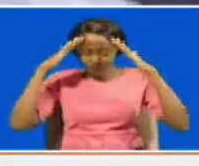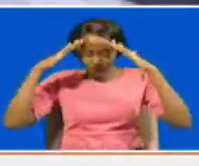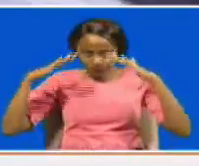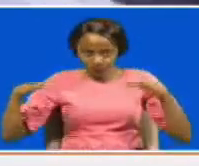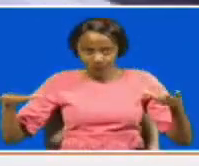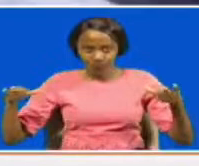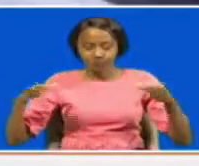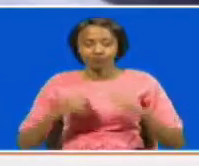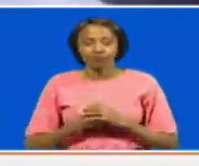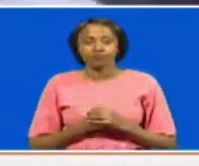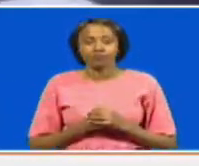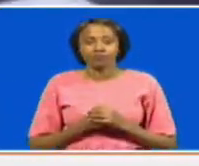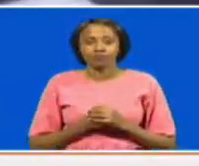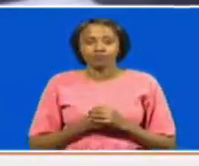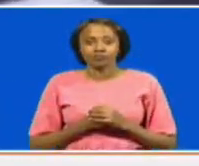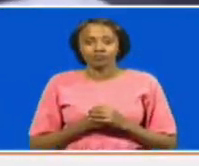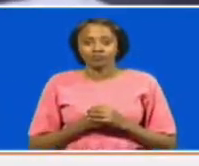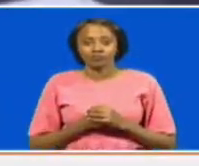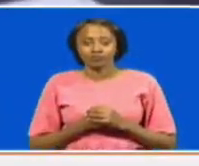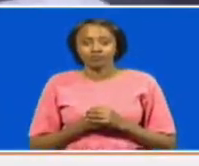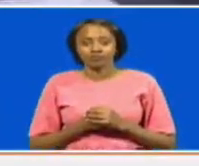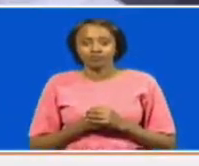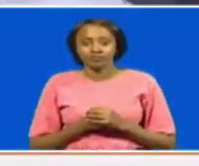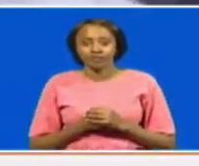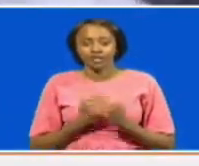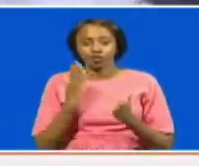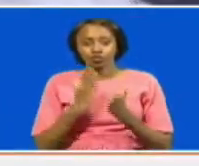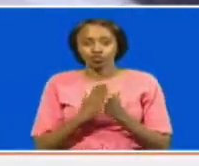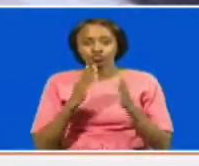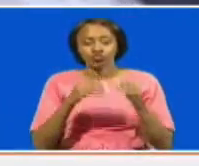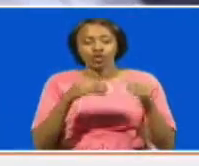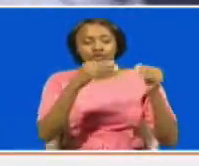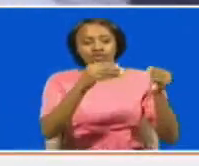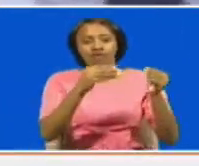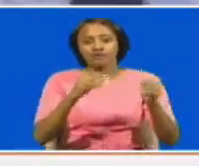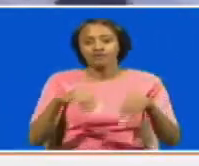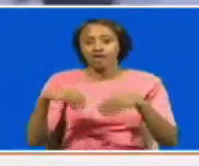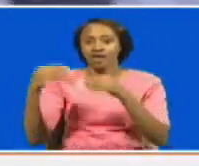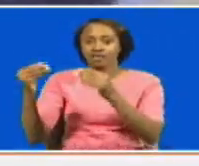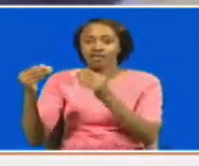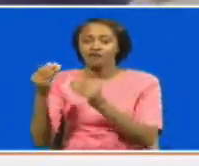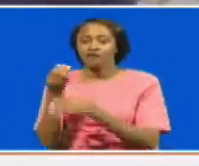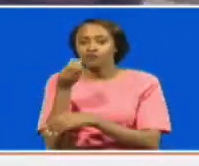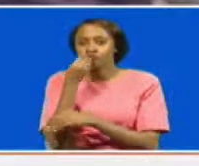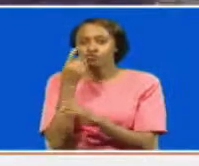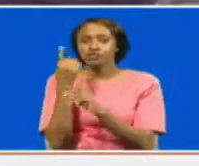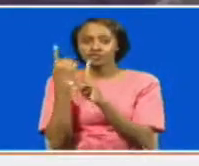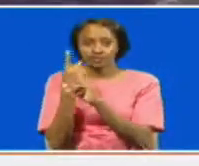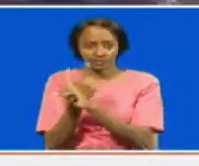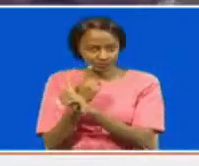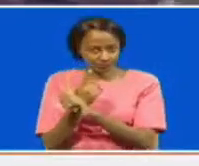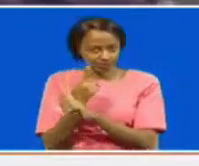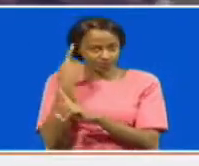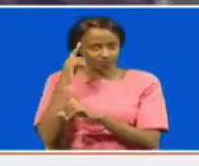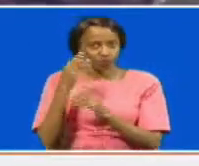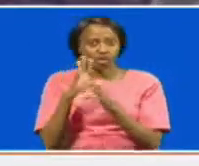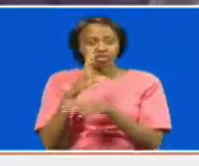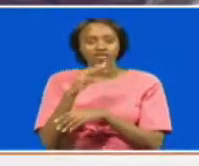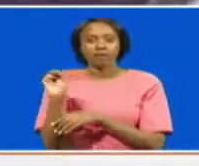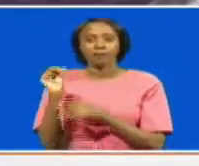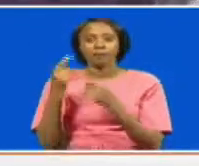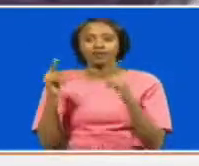camps and we are distributing food, assorted food to them. Each family is